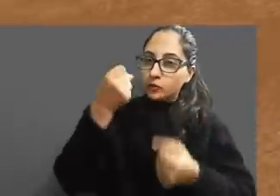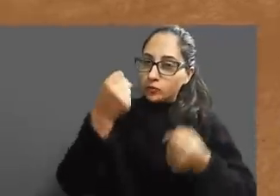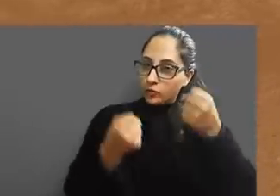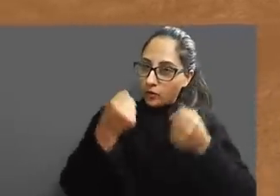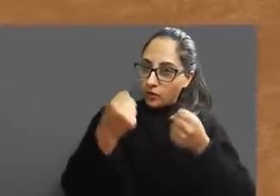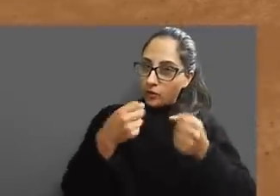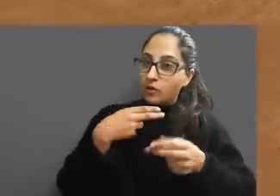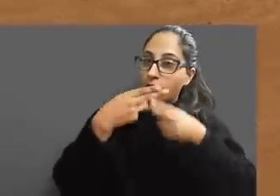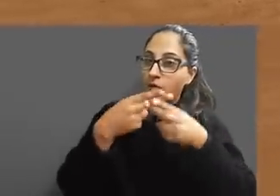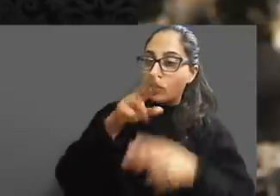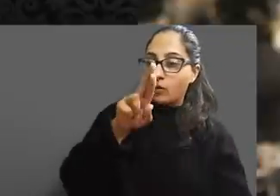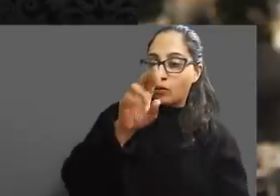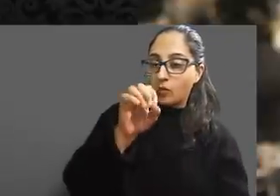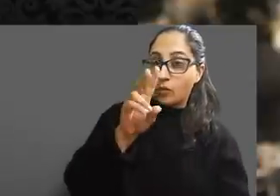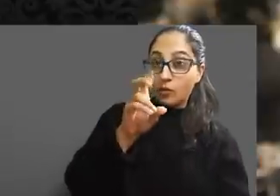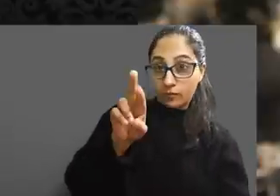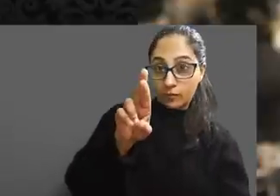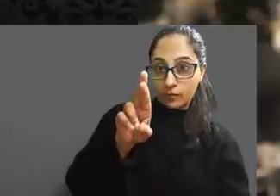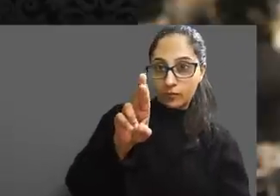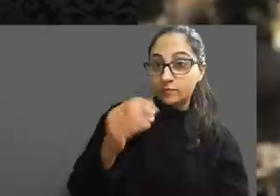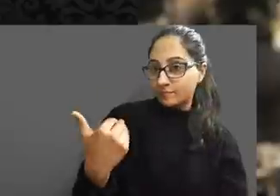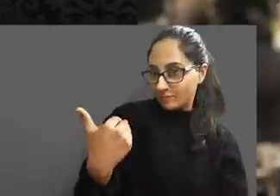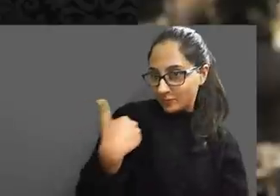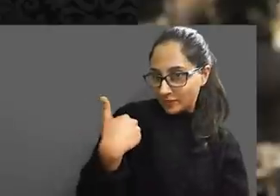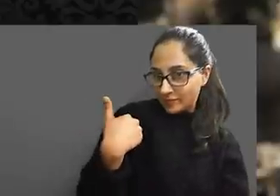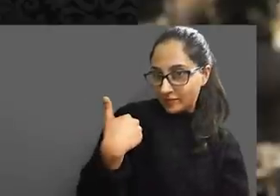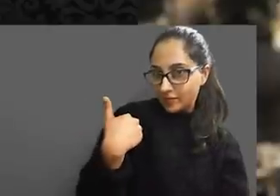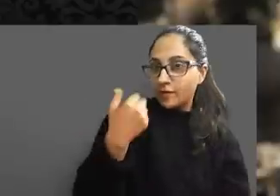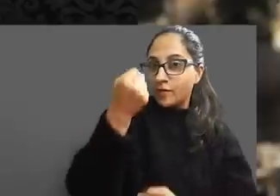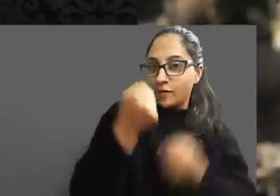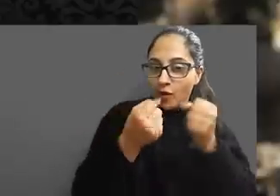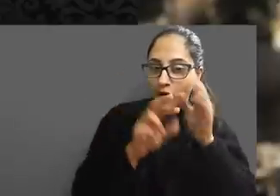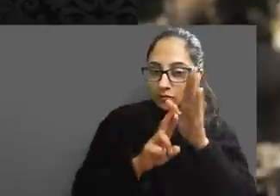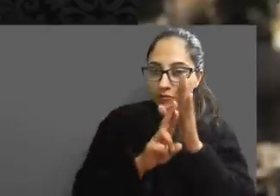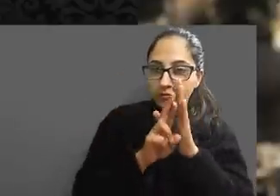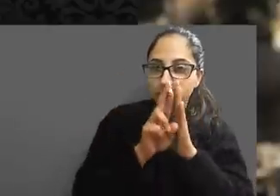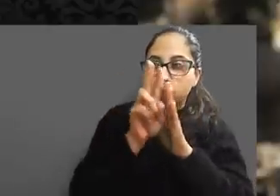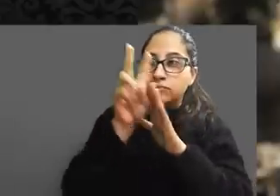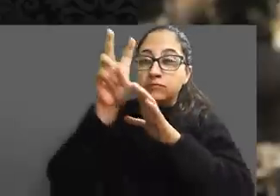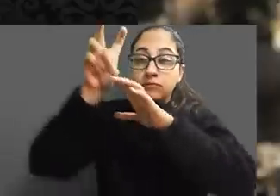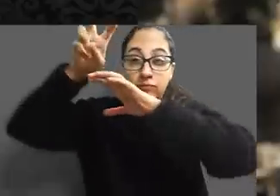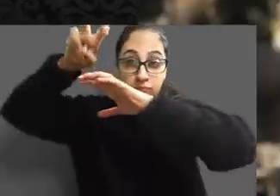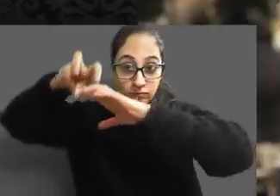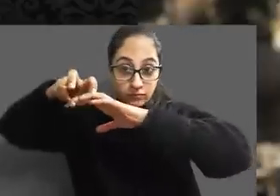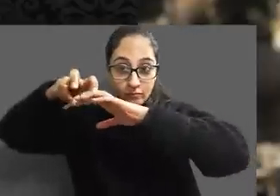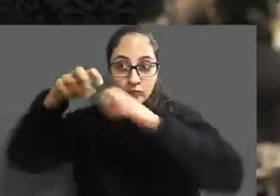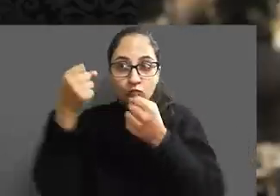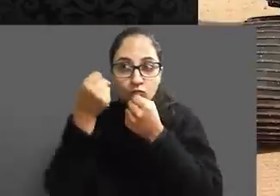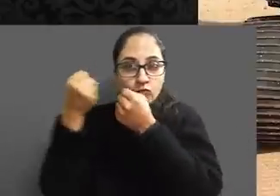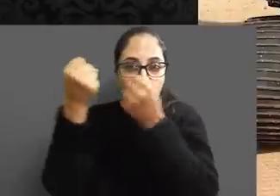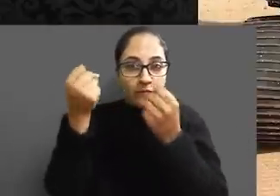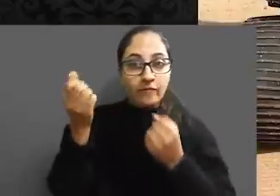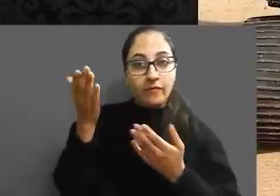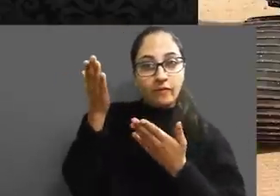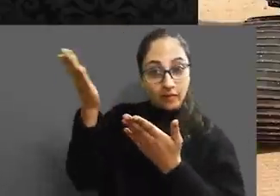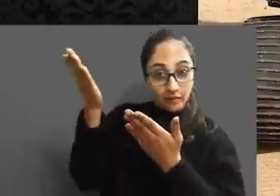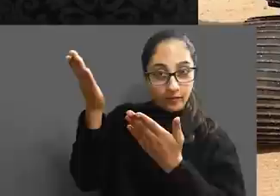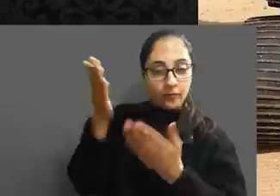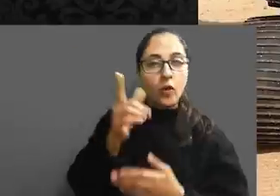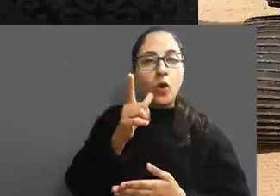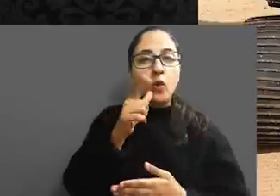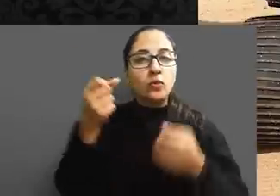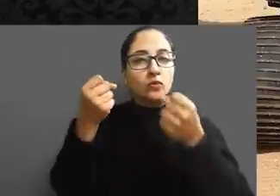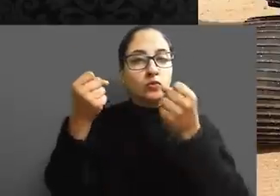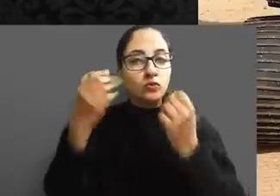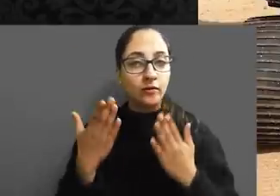been driving much lately, think of Farah Alibe of Montreal, who is driving this week. She was in charge of remotely driving